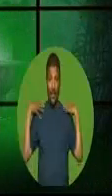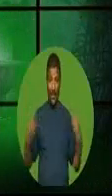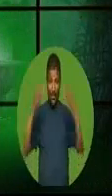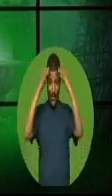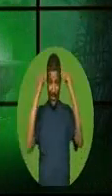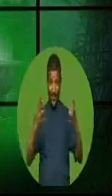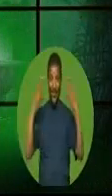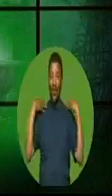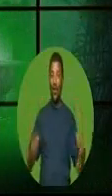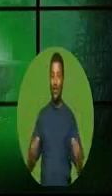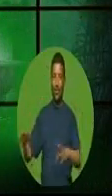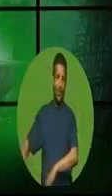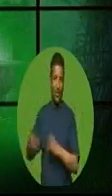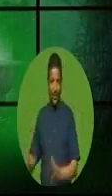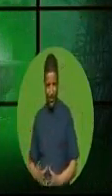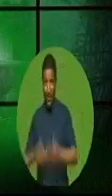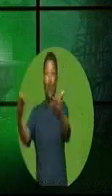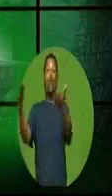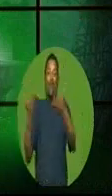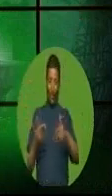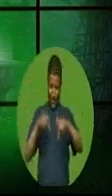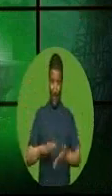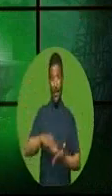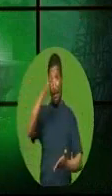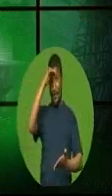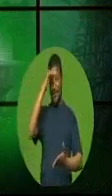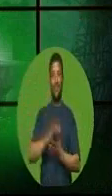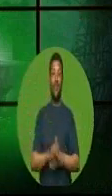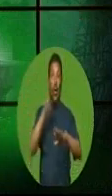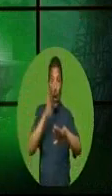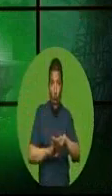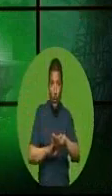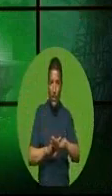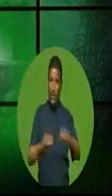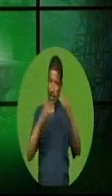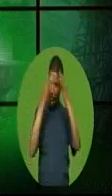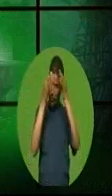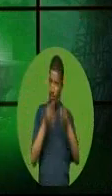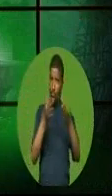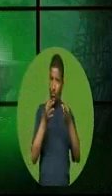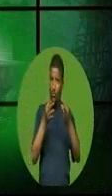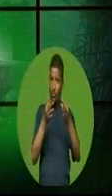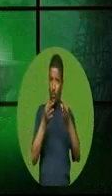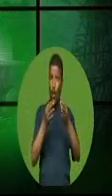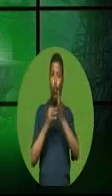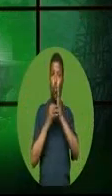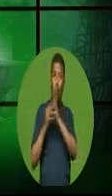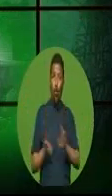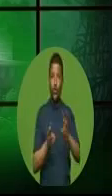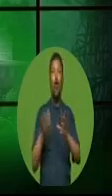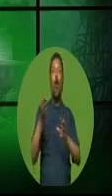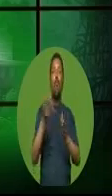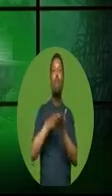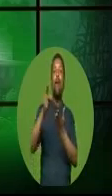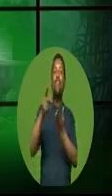Hello teacher, hello students. Welcome to today's lesson on restrictions and modes of payment in